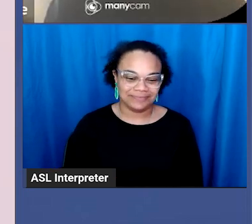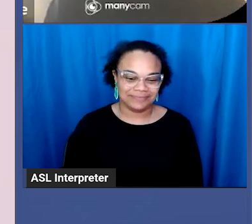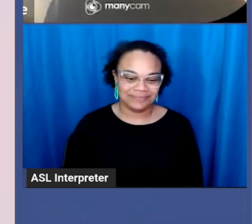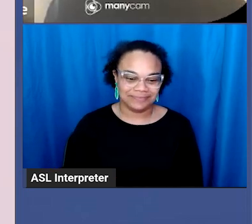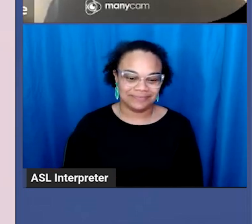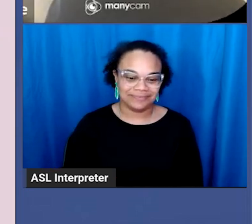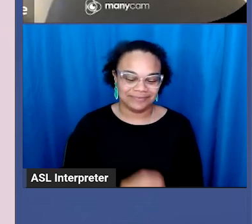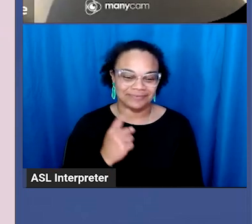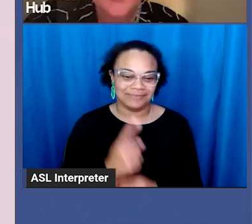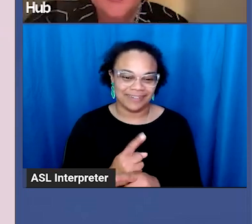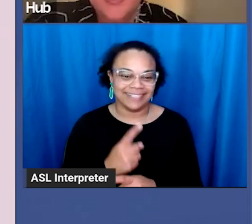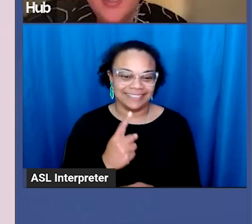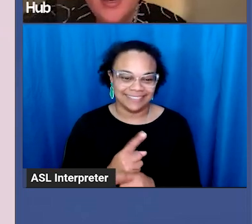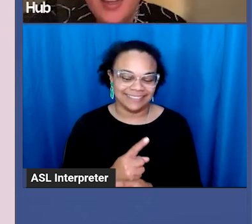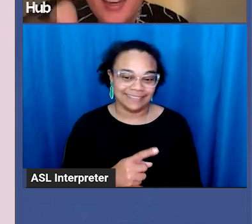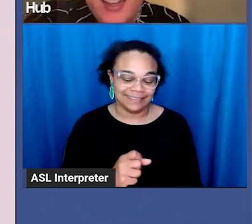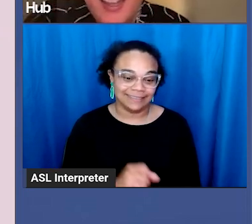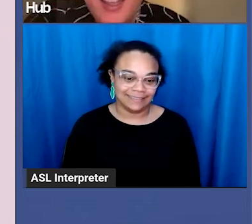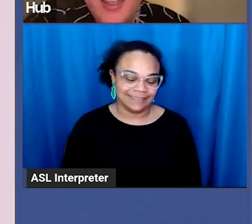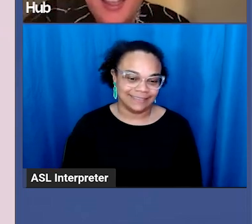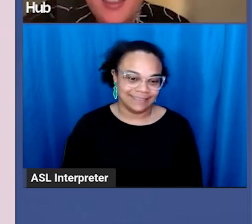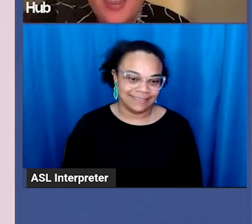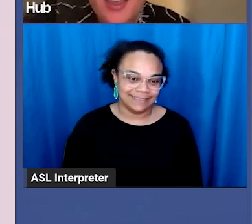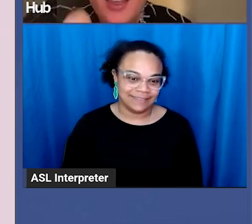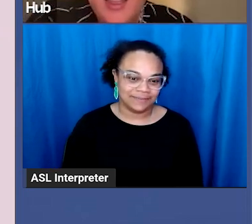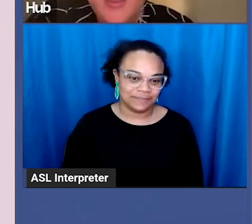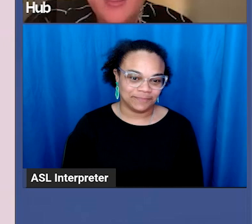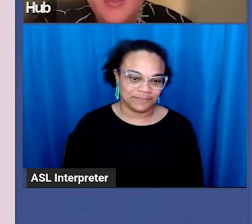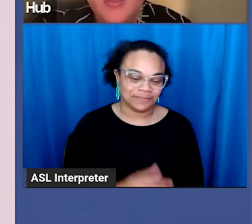Oh, that's great. That's great. And then